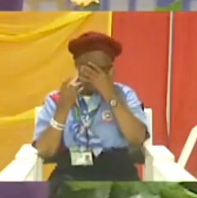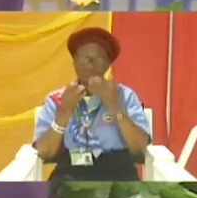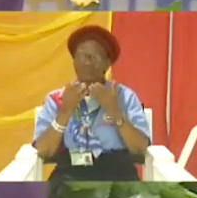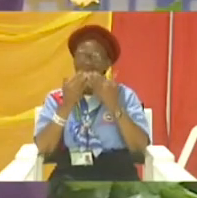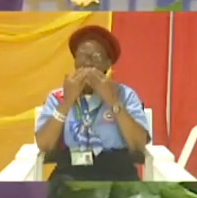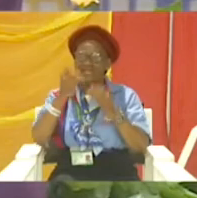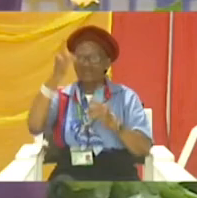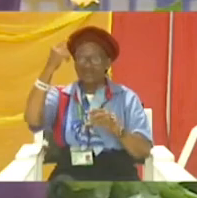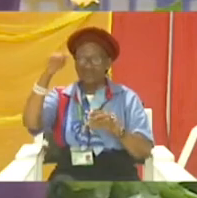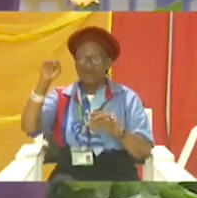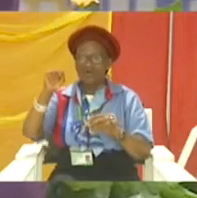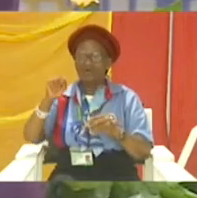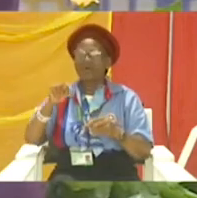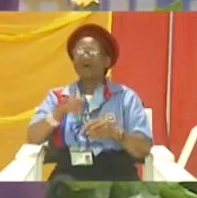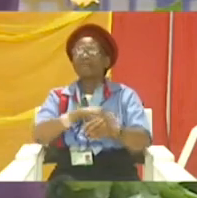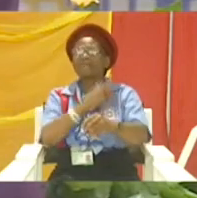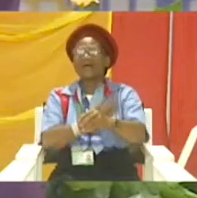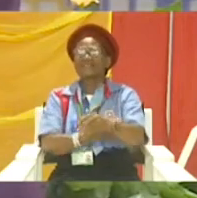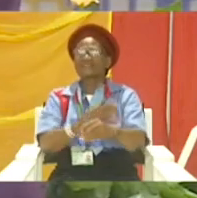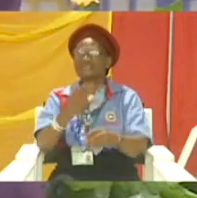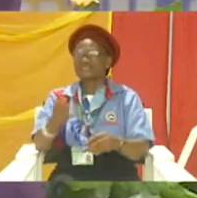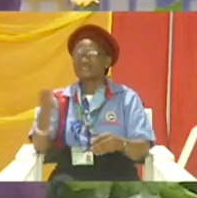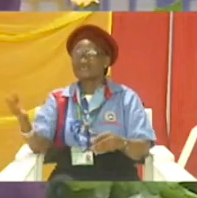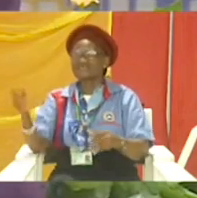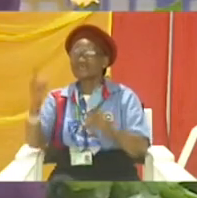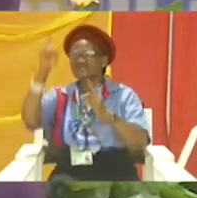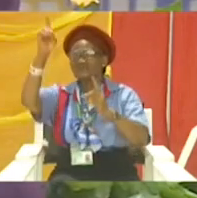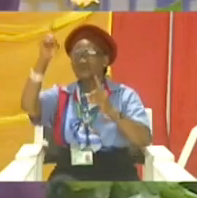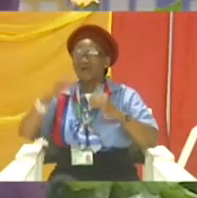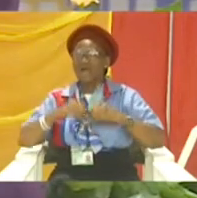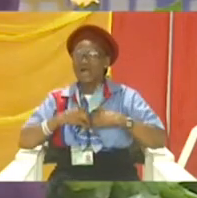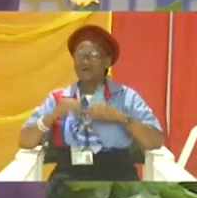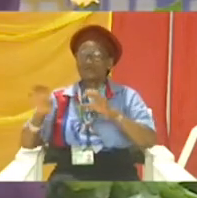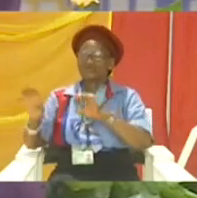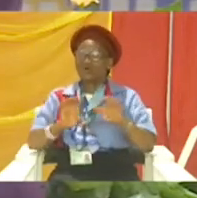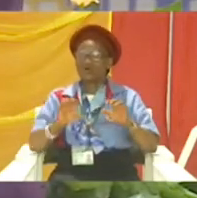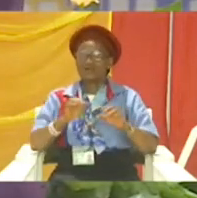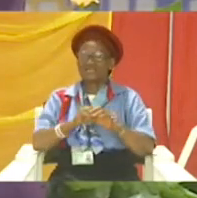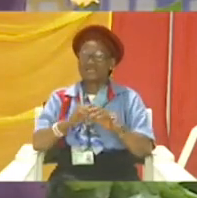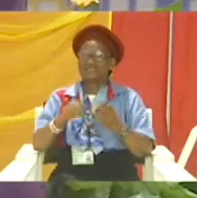Thank you for mighty things you have done in this mission.